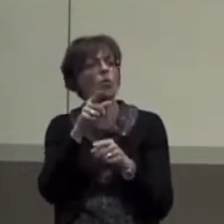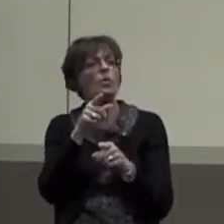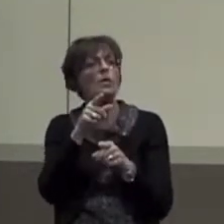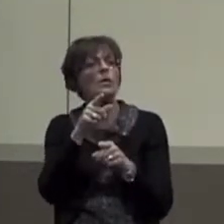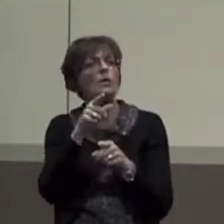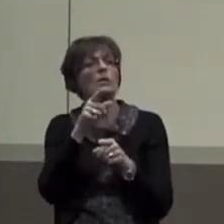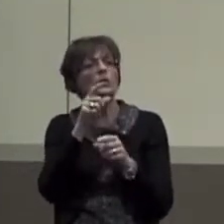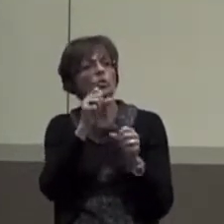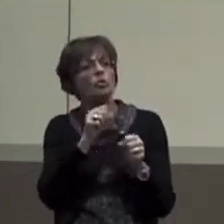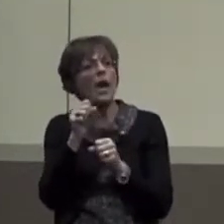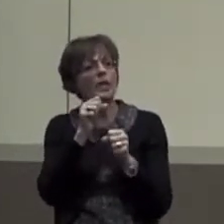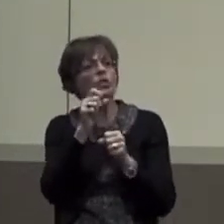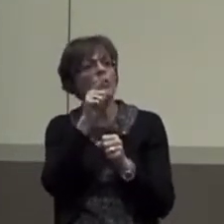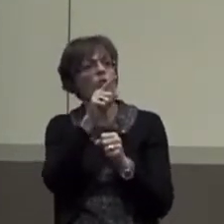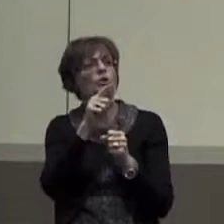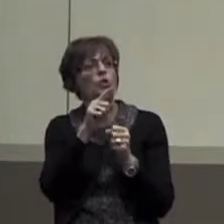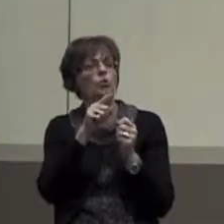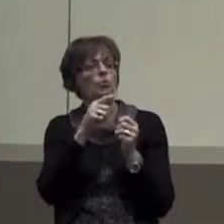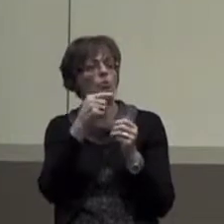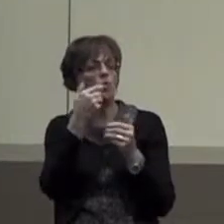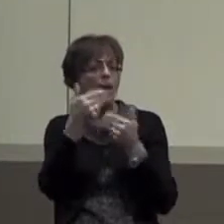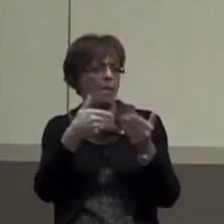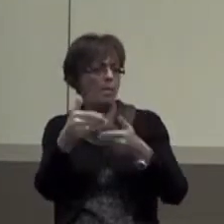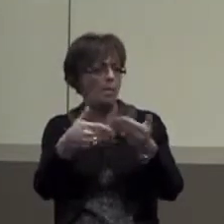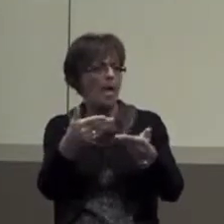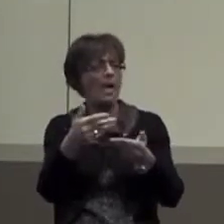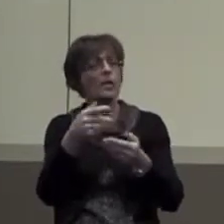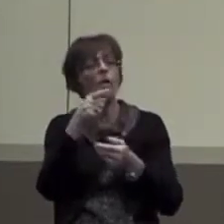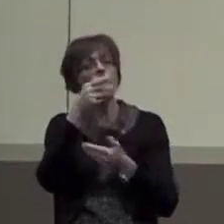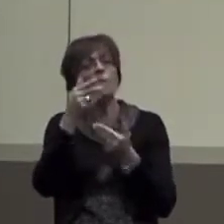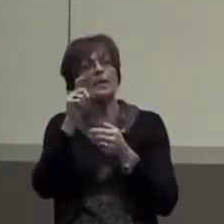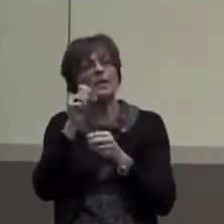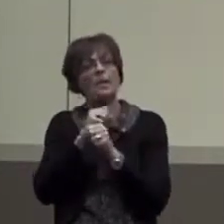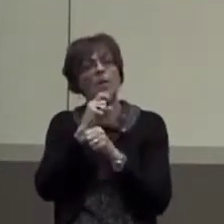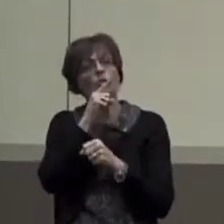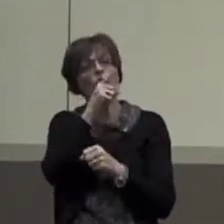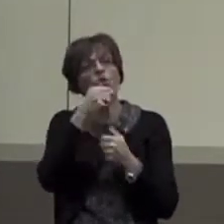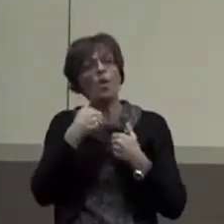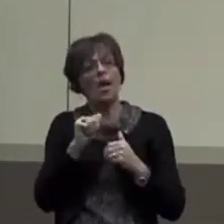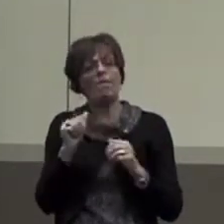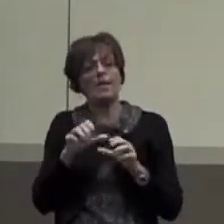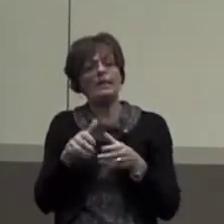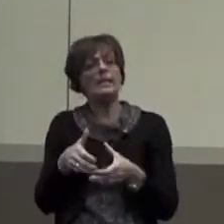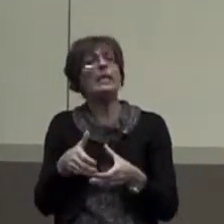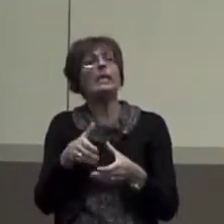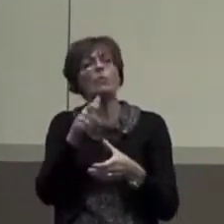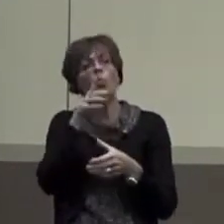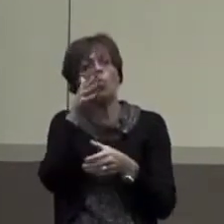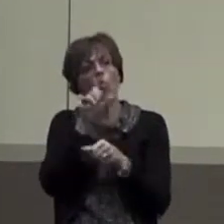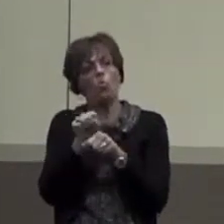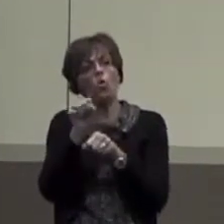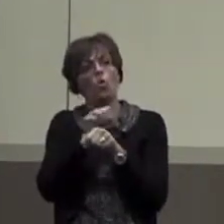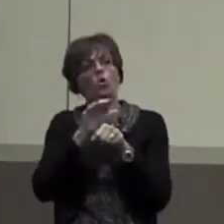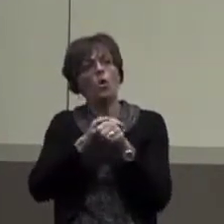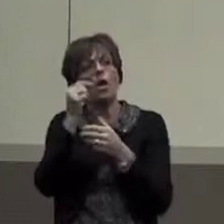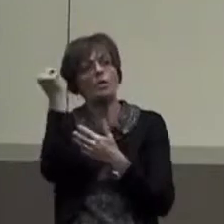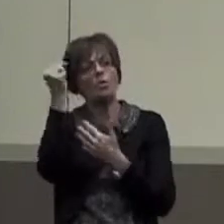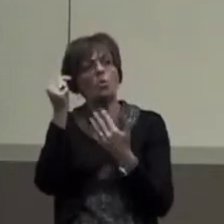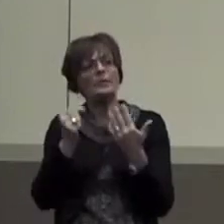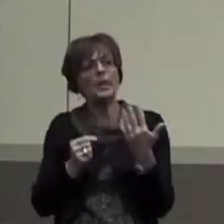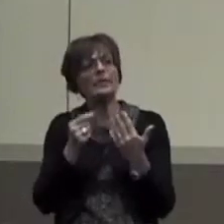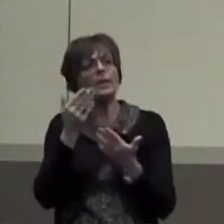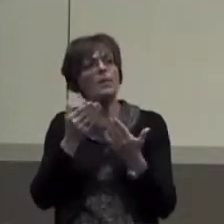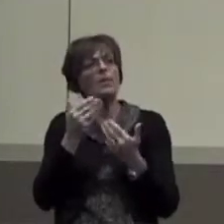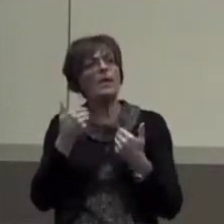that you're implementing. So you may need to make sure you have a team who will work on these kinds of things. Maybe they have